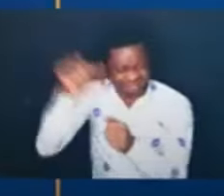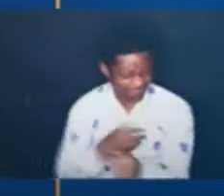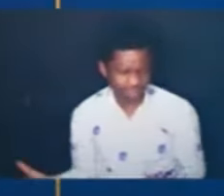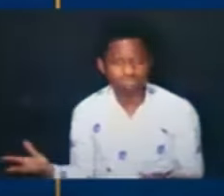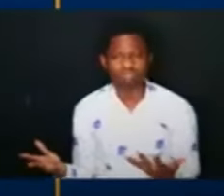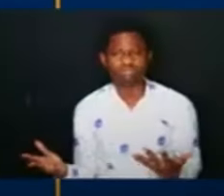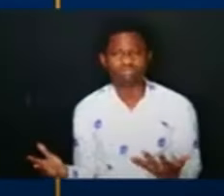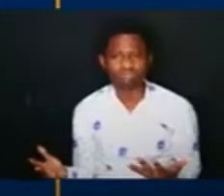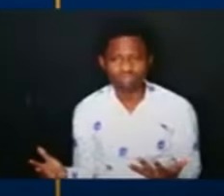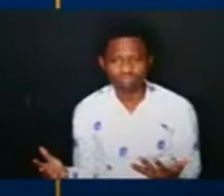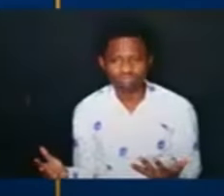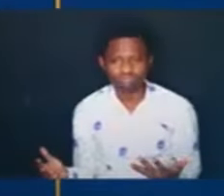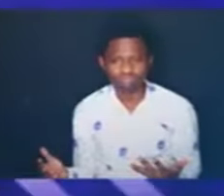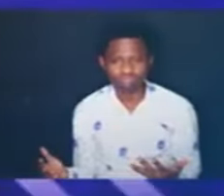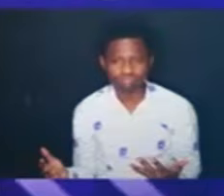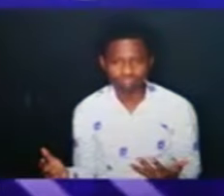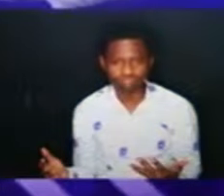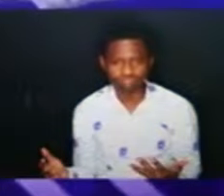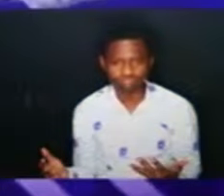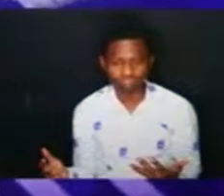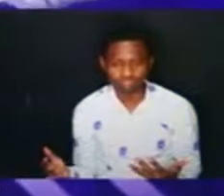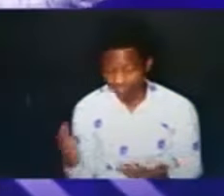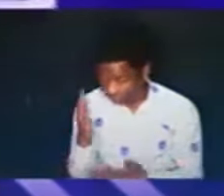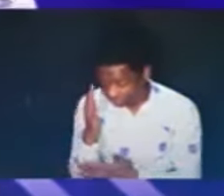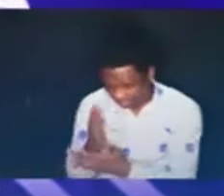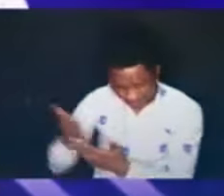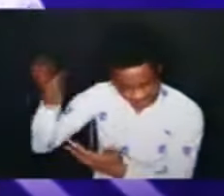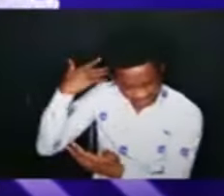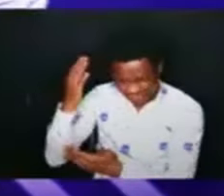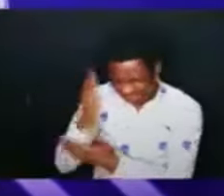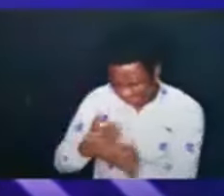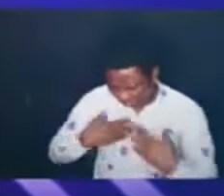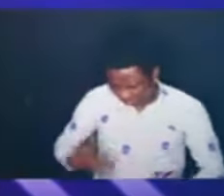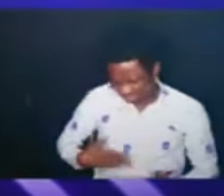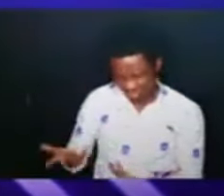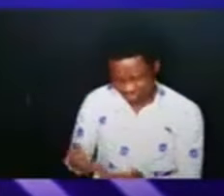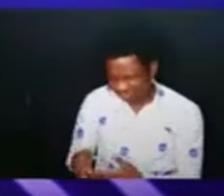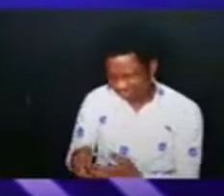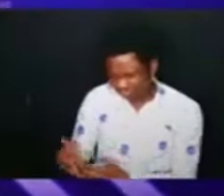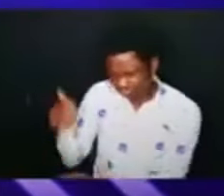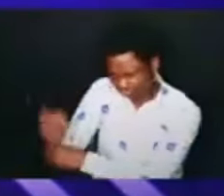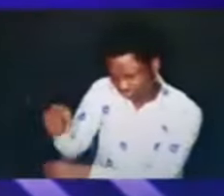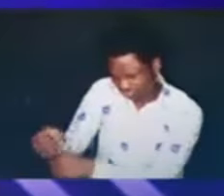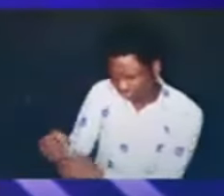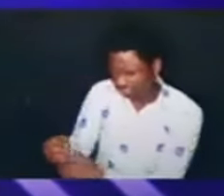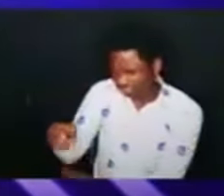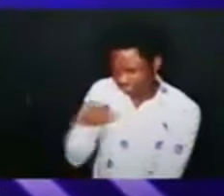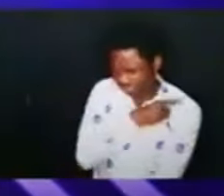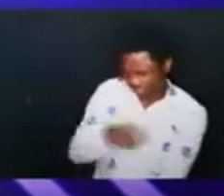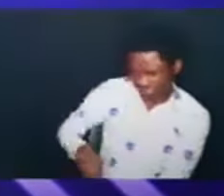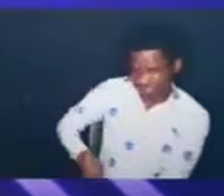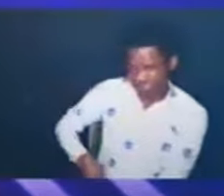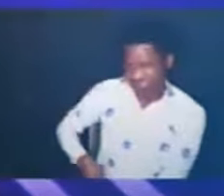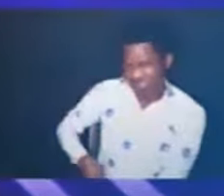one day somebody, Shema, was insulting David, and Abisha wanted to go and stop this man. David said, "Stop. Maybe